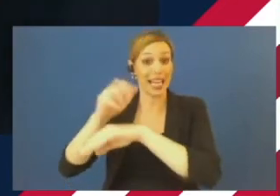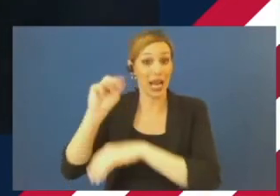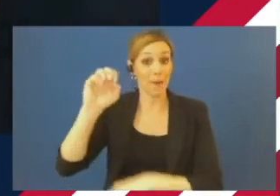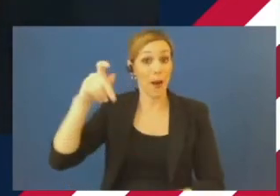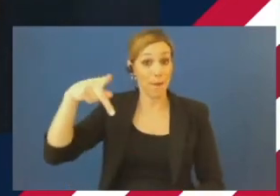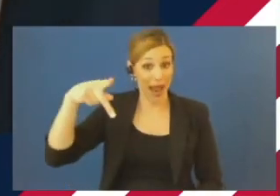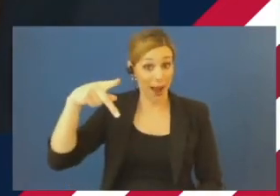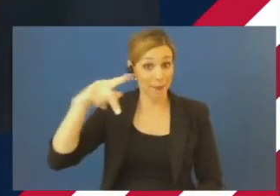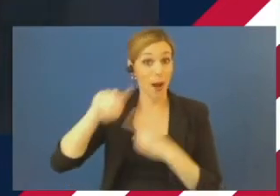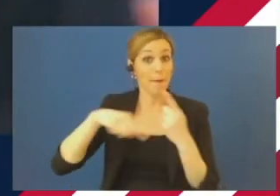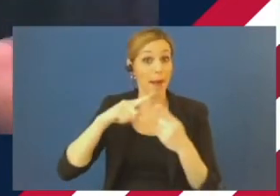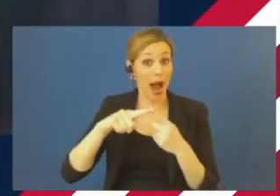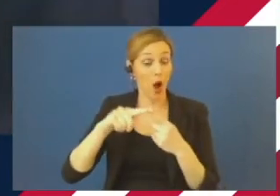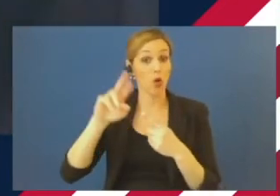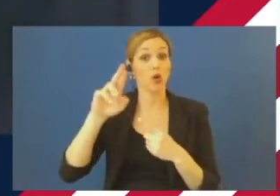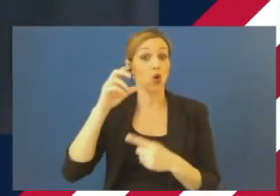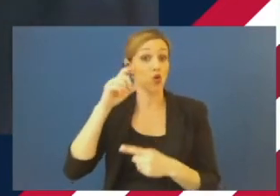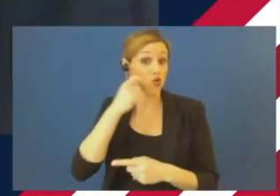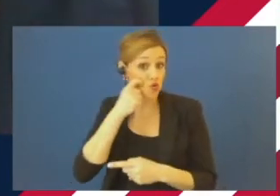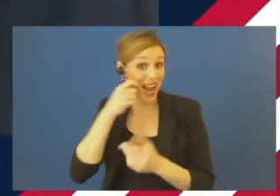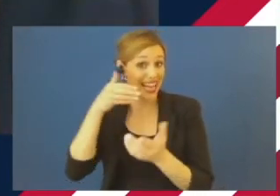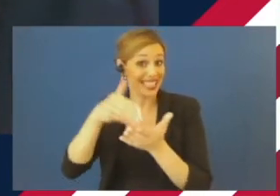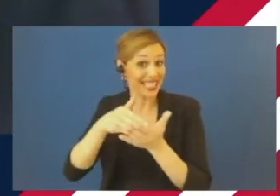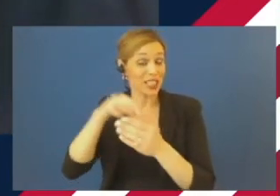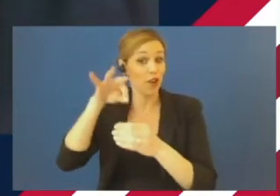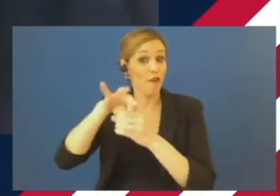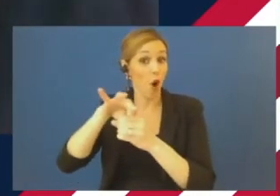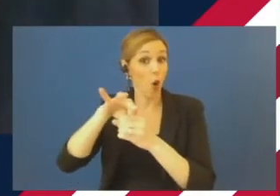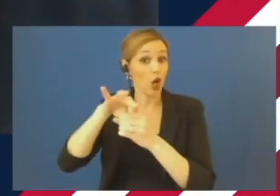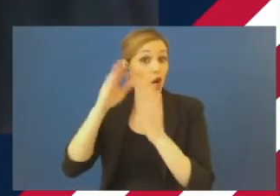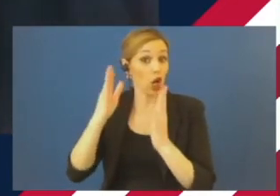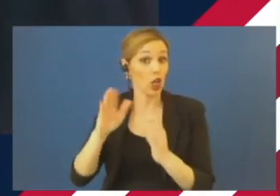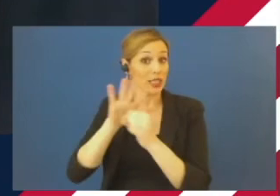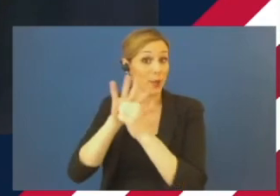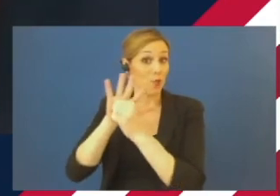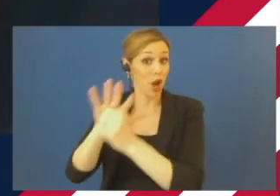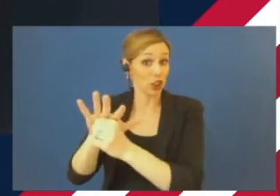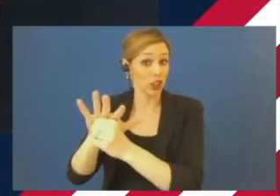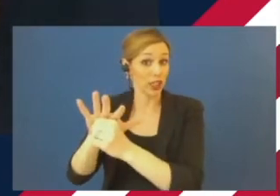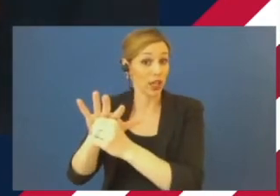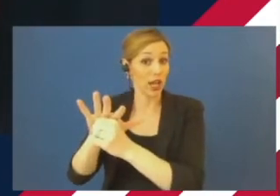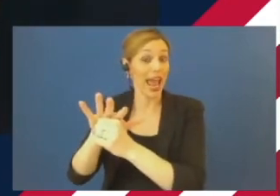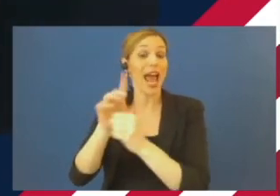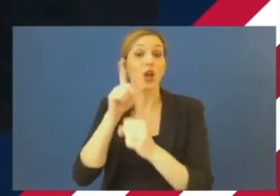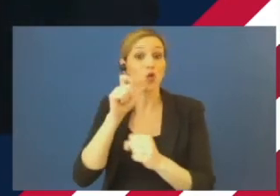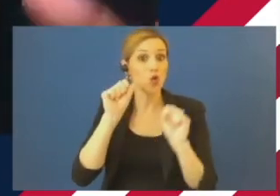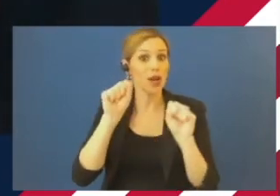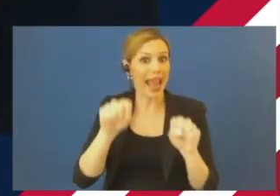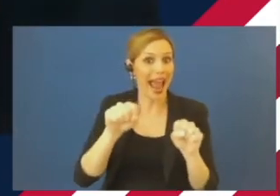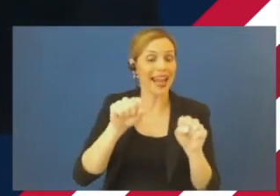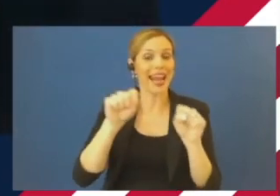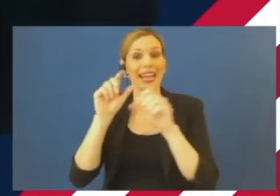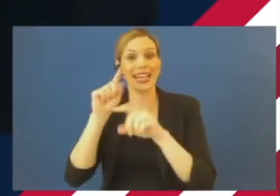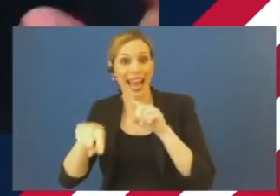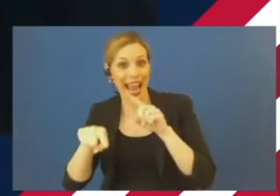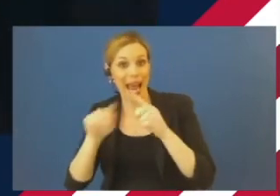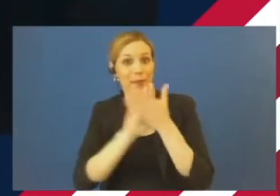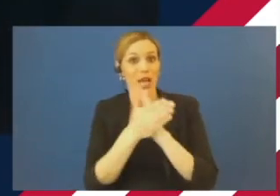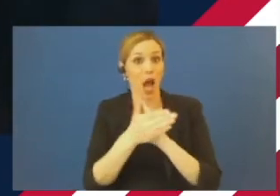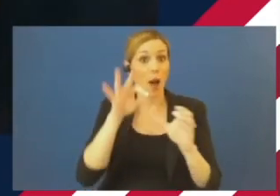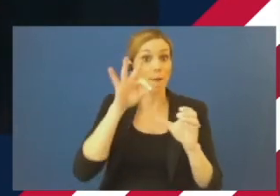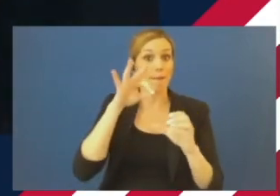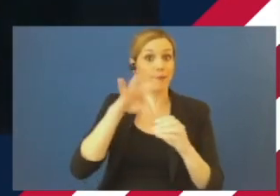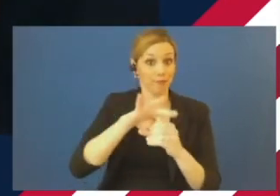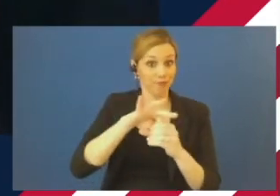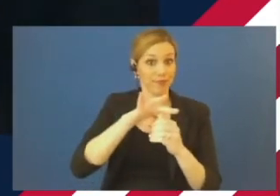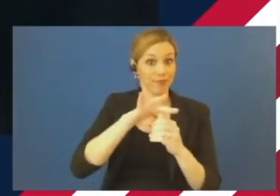voter suppression allows who to get elected in Kentucky, particularly in the state house. Then we showed where those persons stood on living